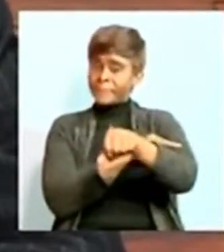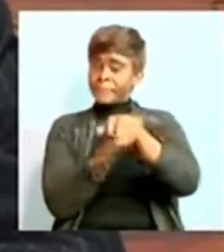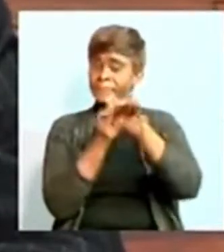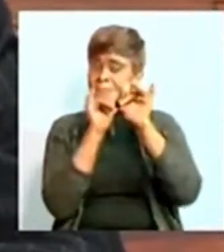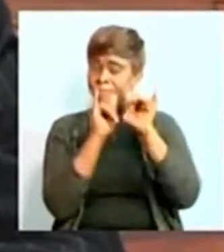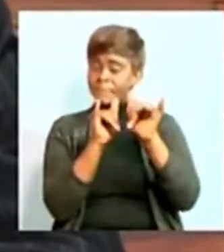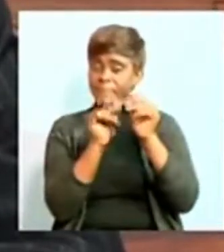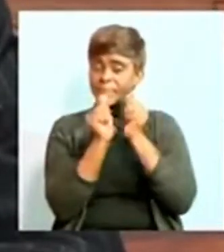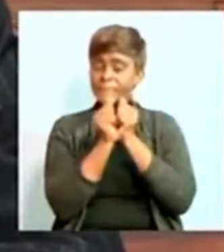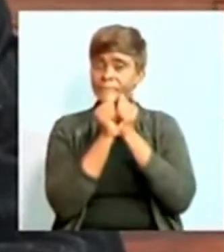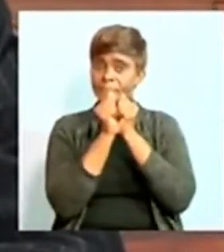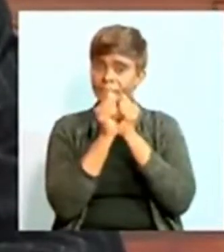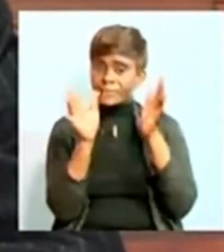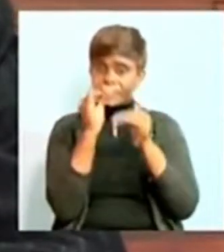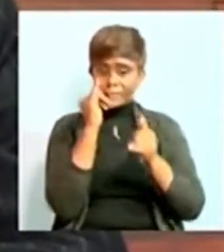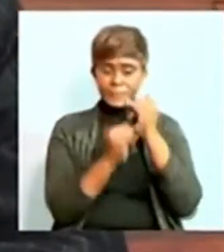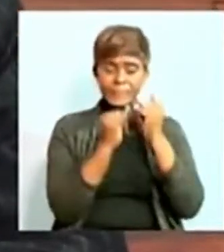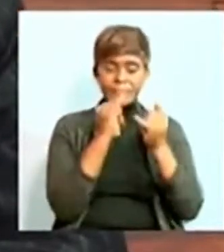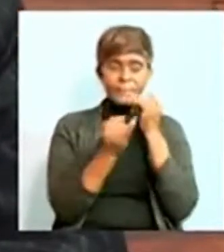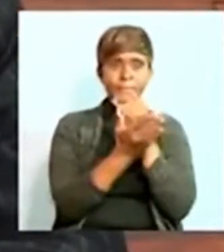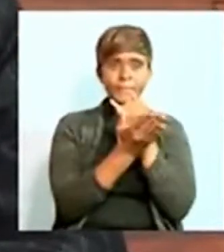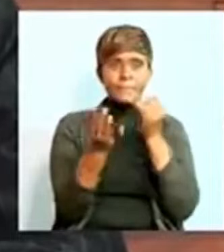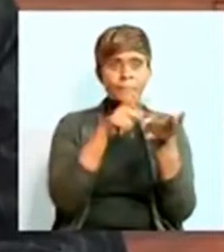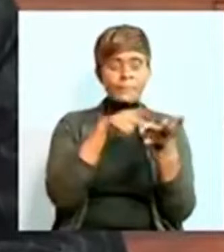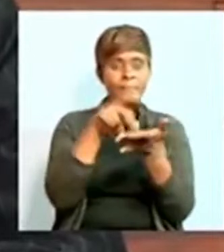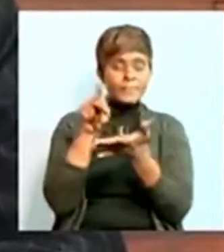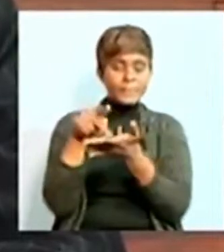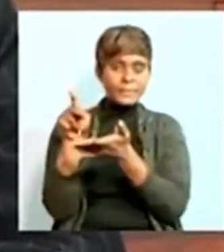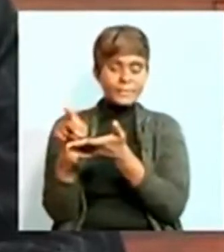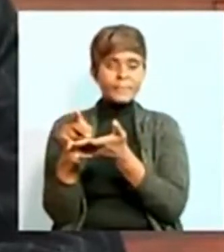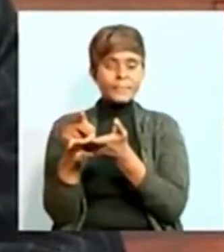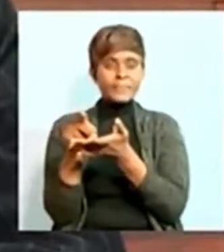stay without finishing off paying,